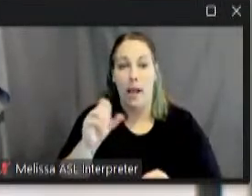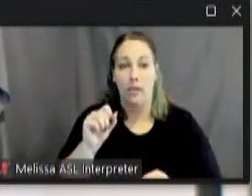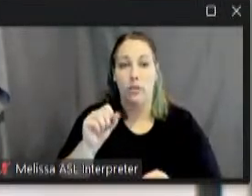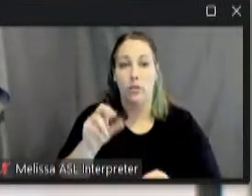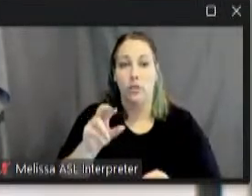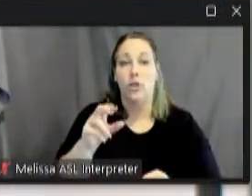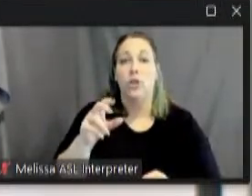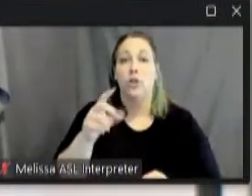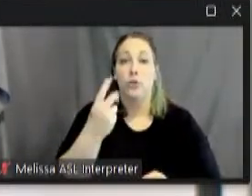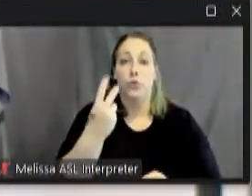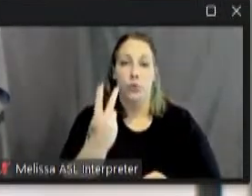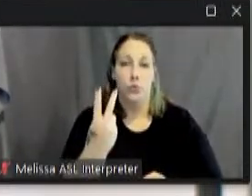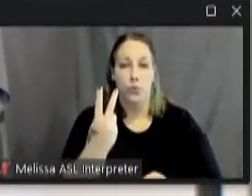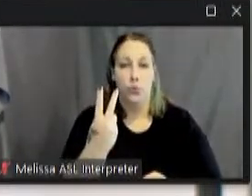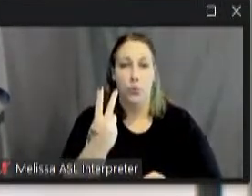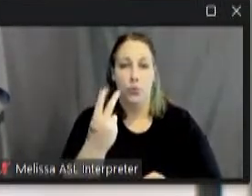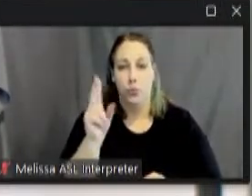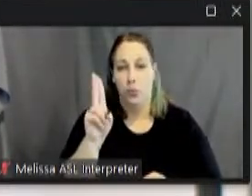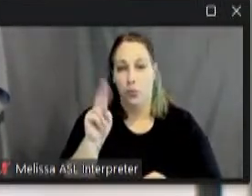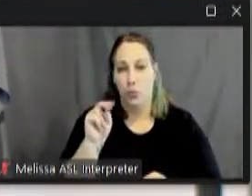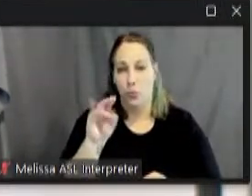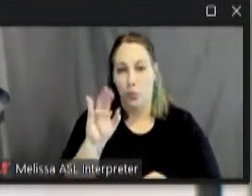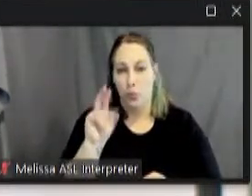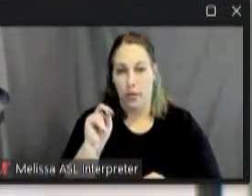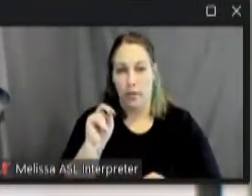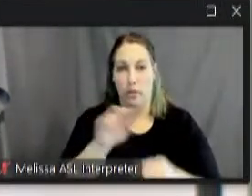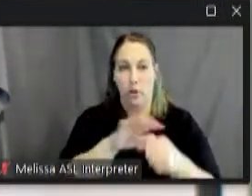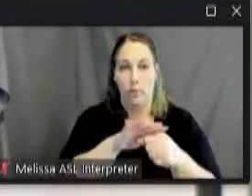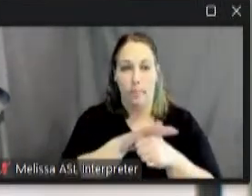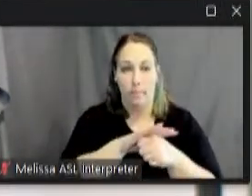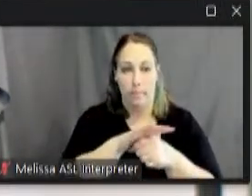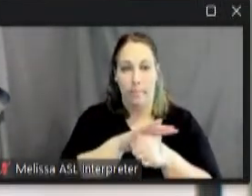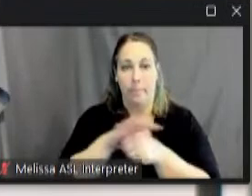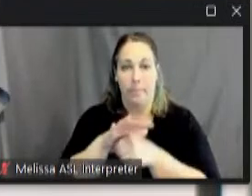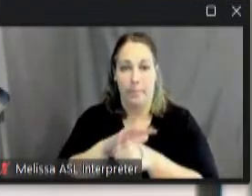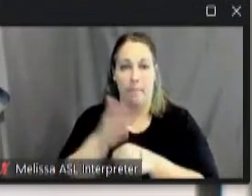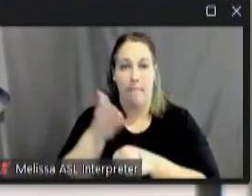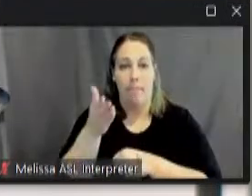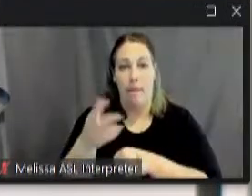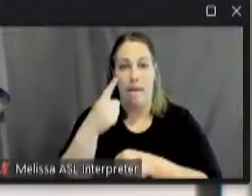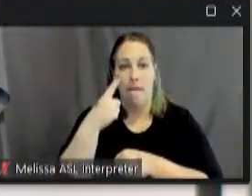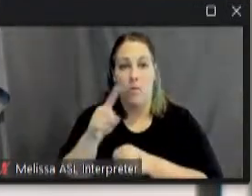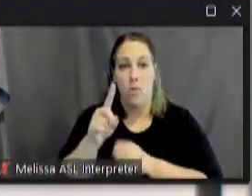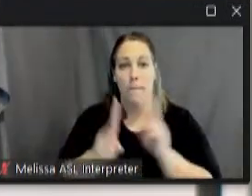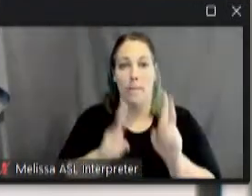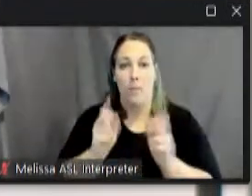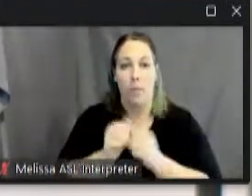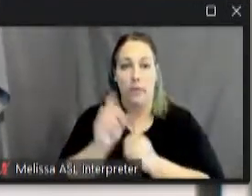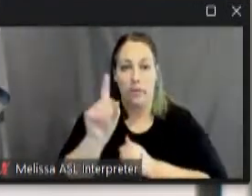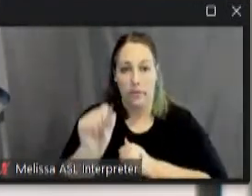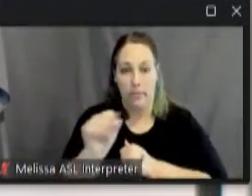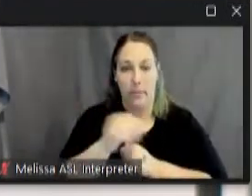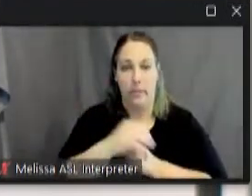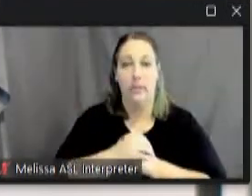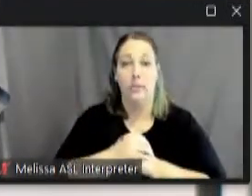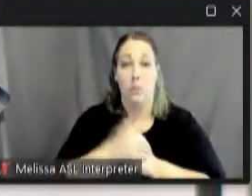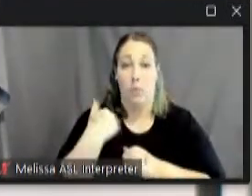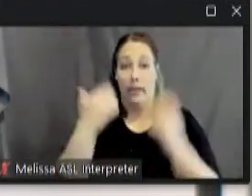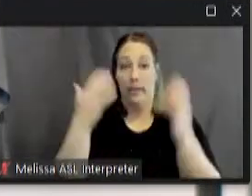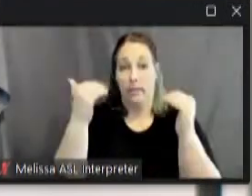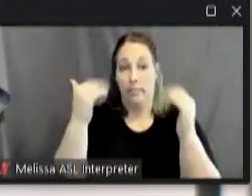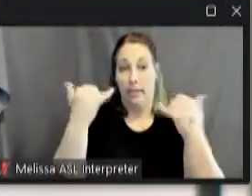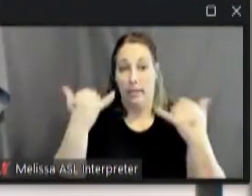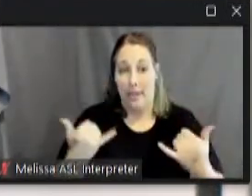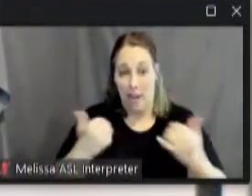2 units, municipal units in Honduras for disabilities. So we expect to have 40, of which